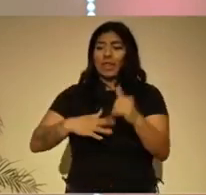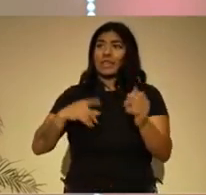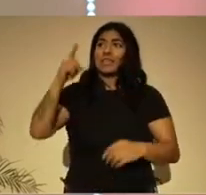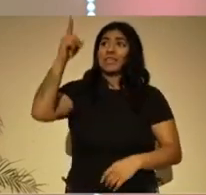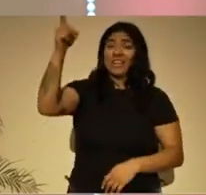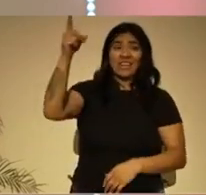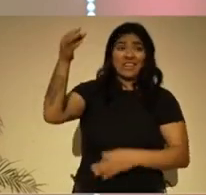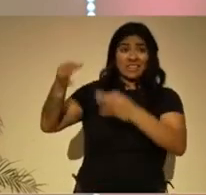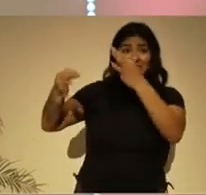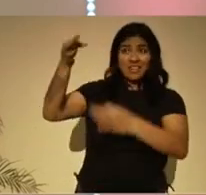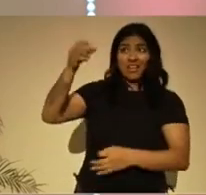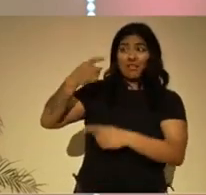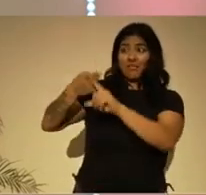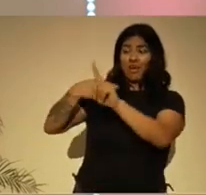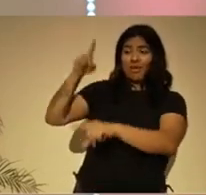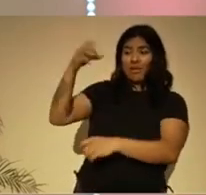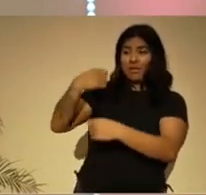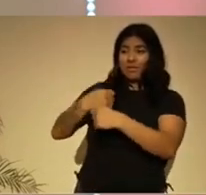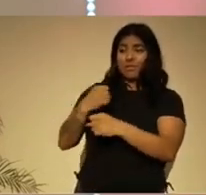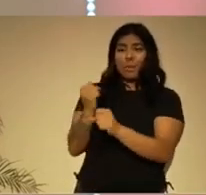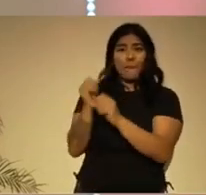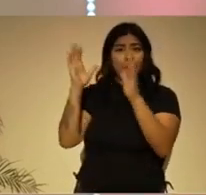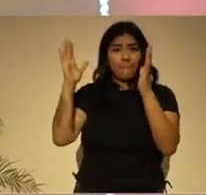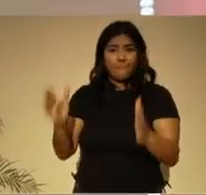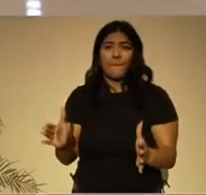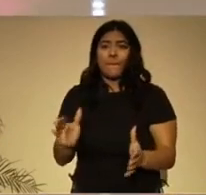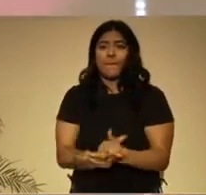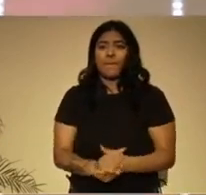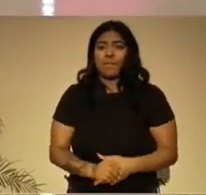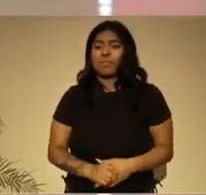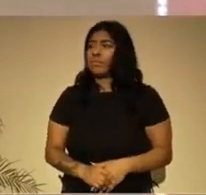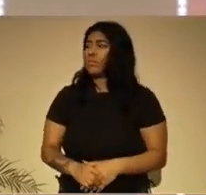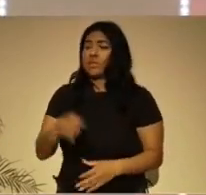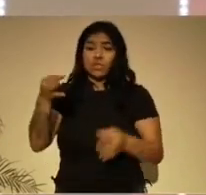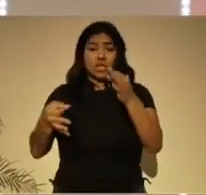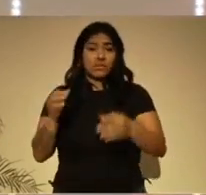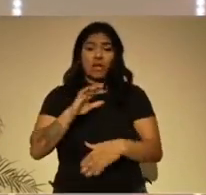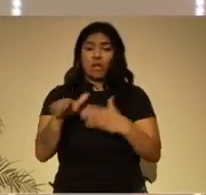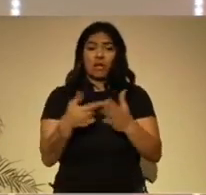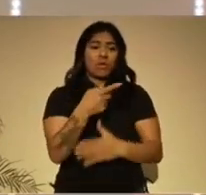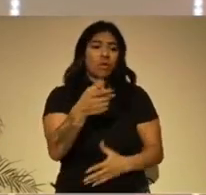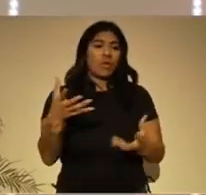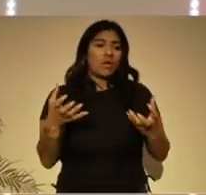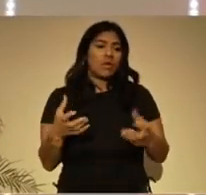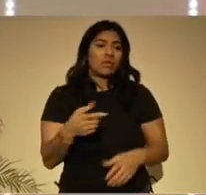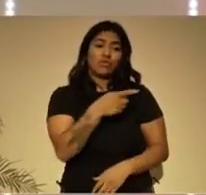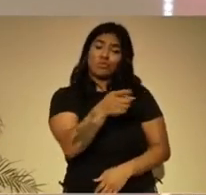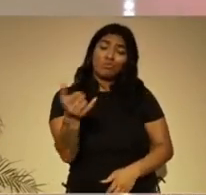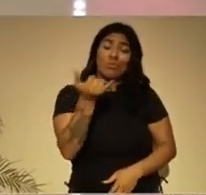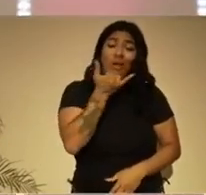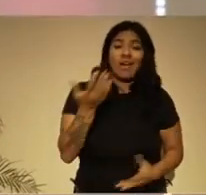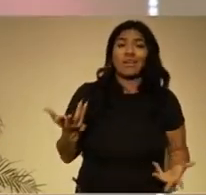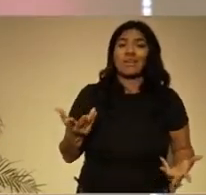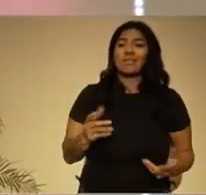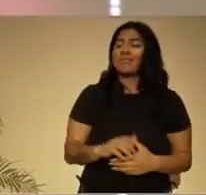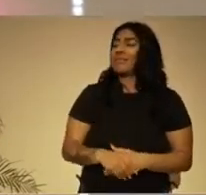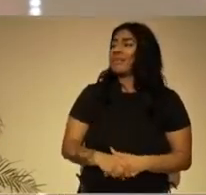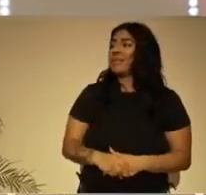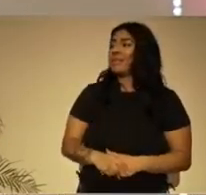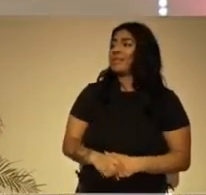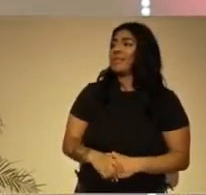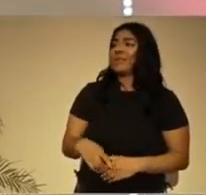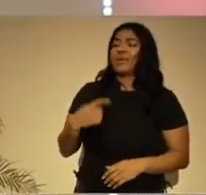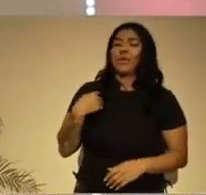judged by the Creator. Much rather, you judge me all you want because you're probably gonna get it wrong.